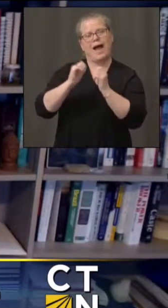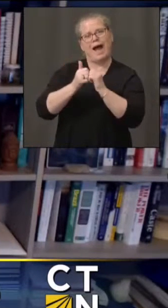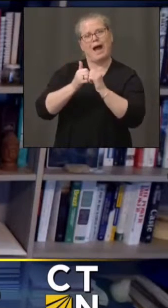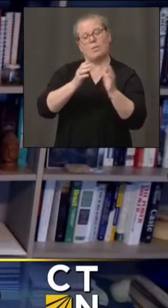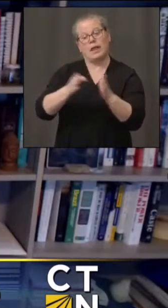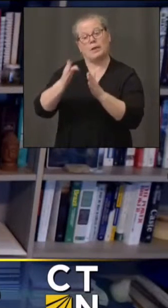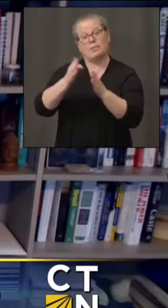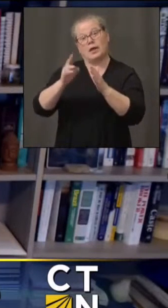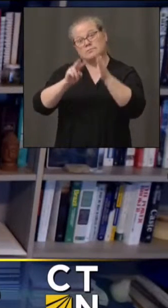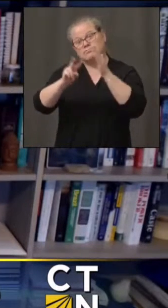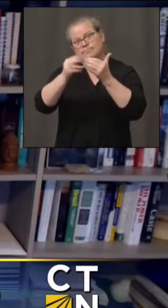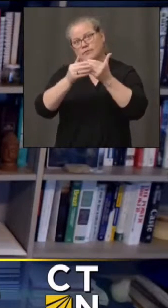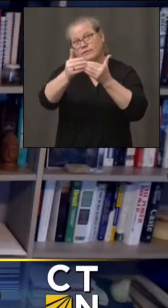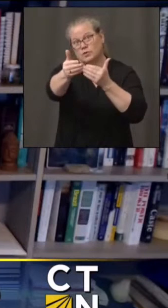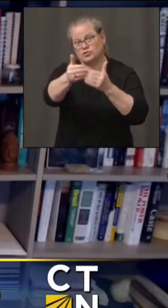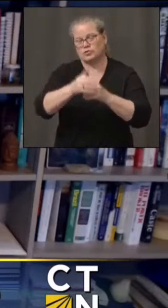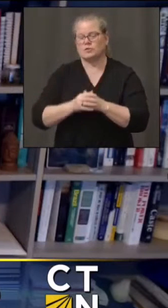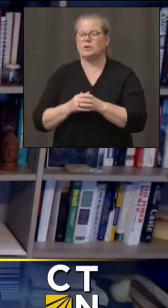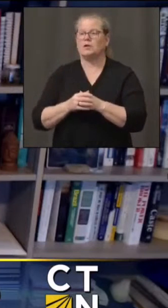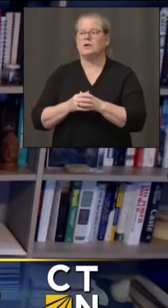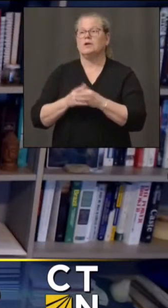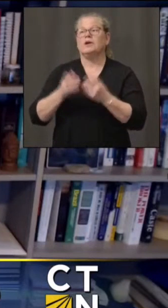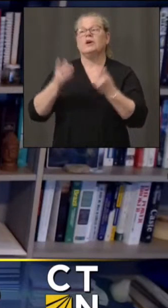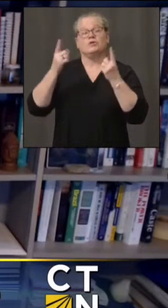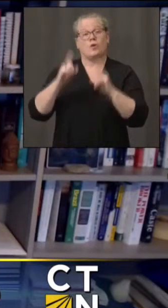100 or 500 deaths that we had in the state,